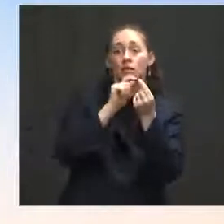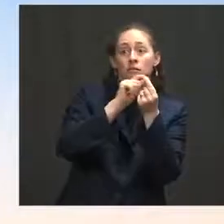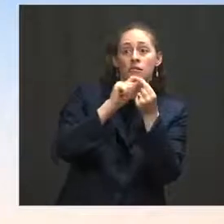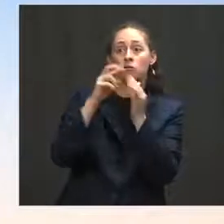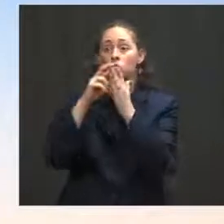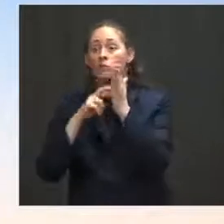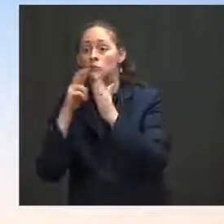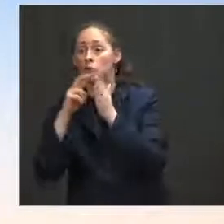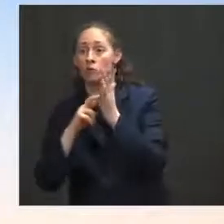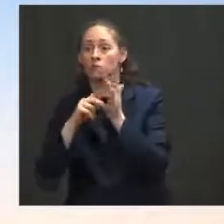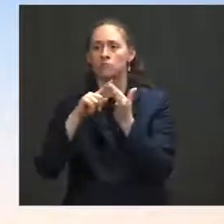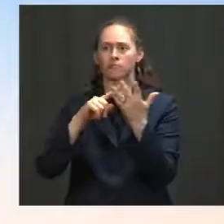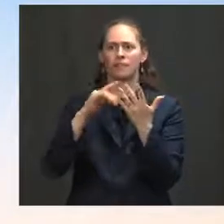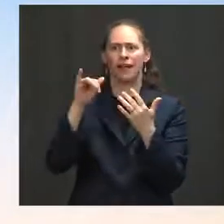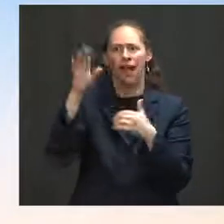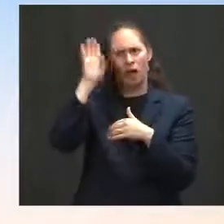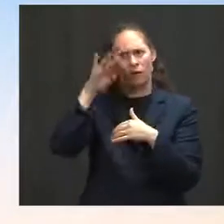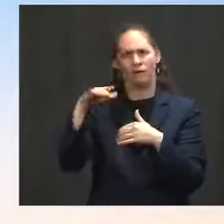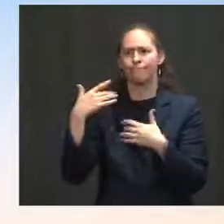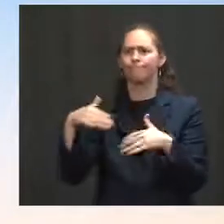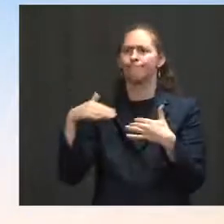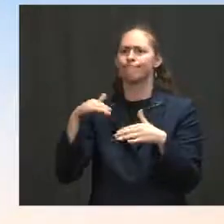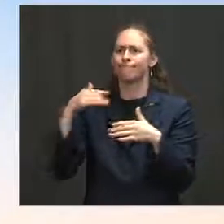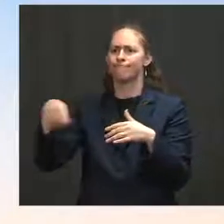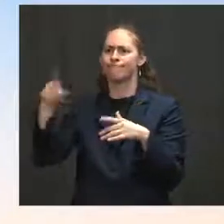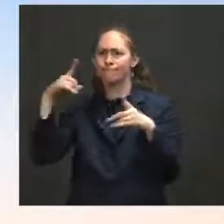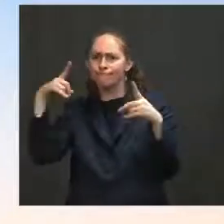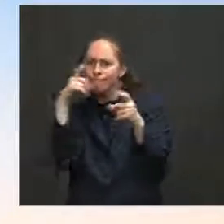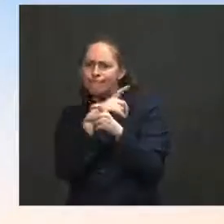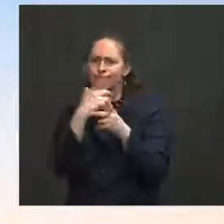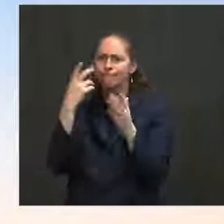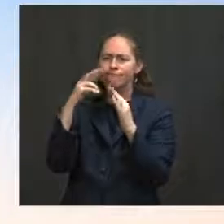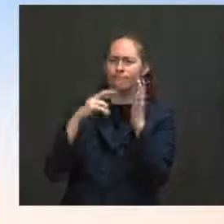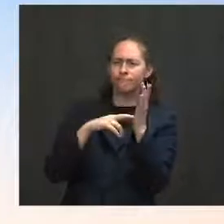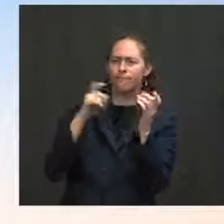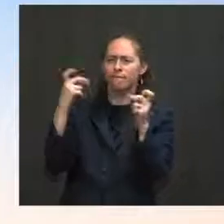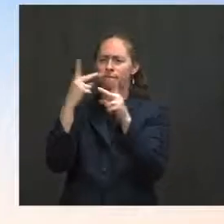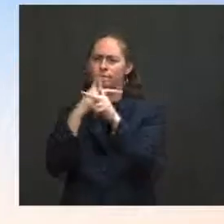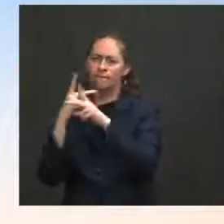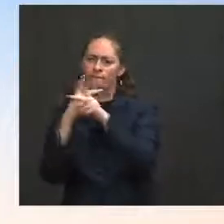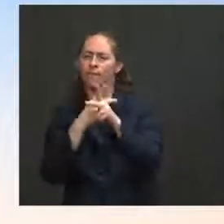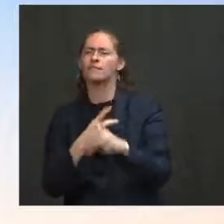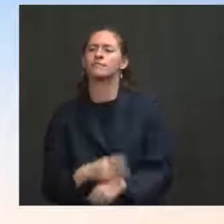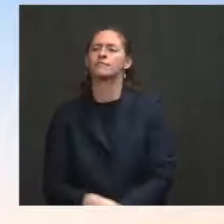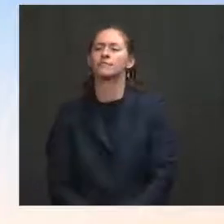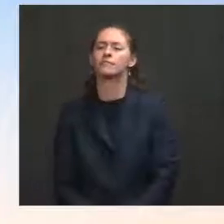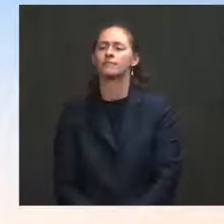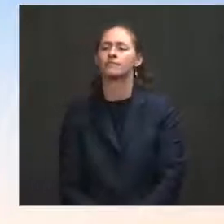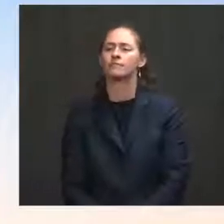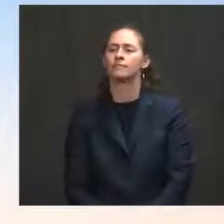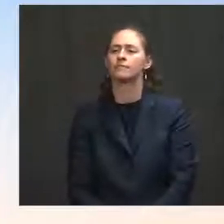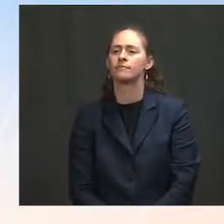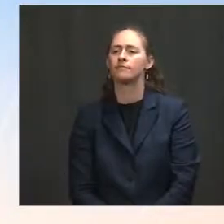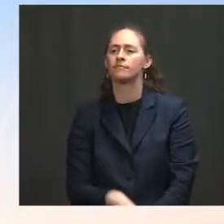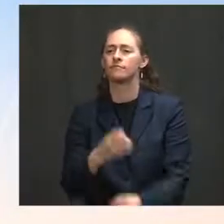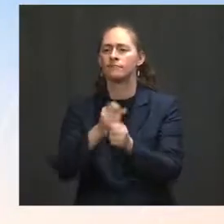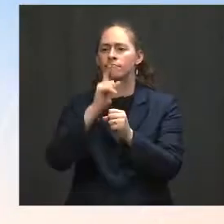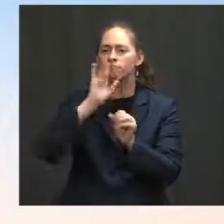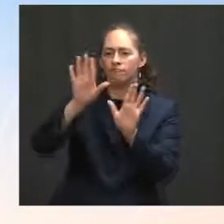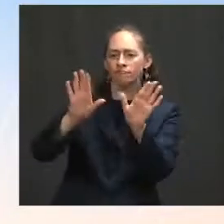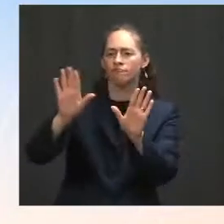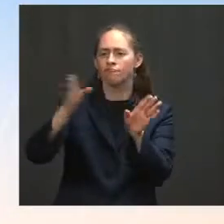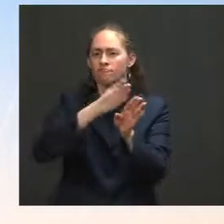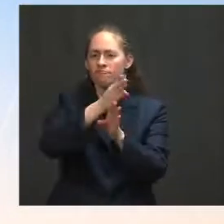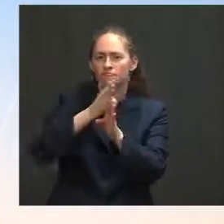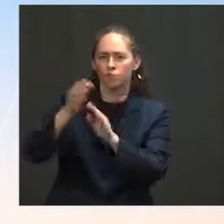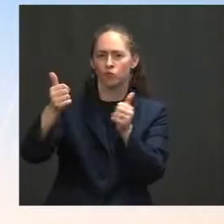depending on the complication of the rule, but we develop this through an interagency process where appropriate, and there is, of